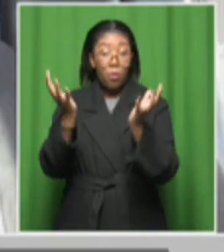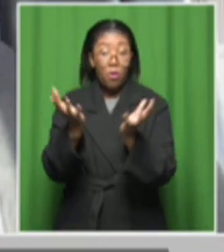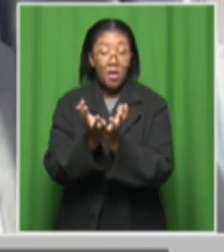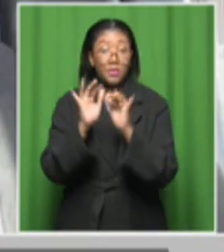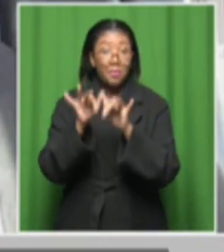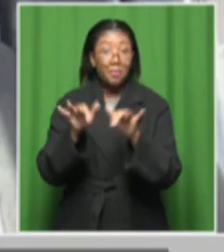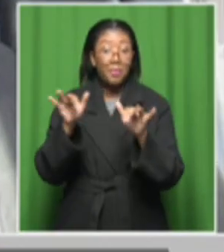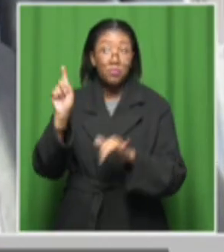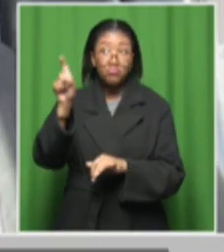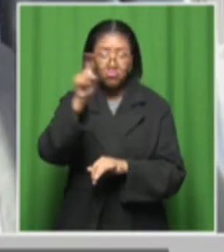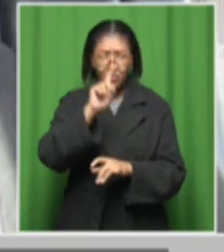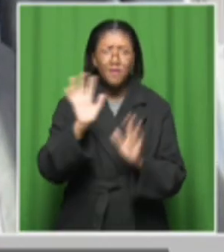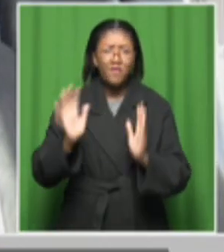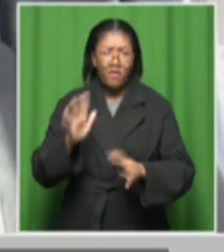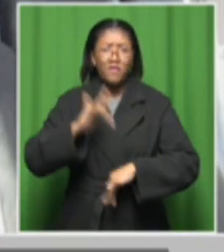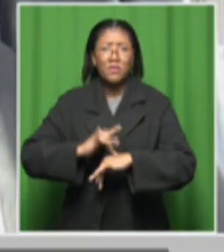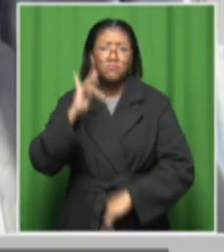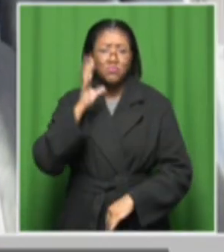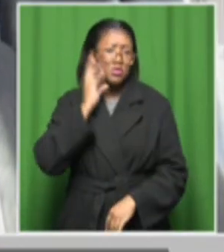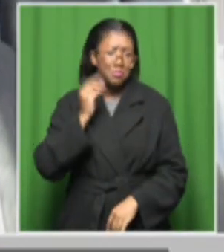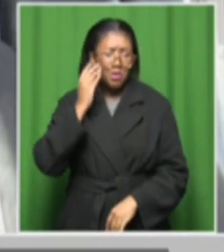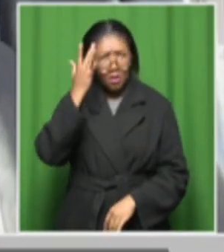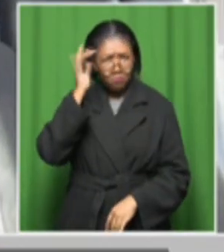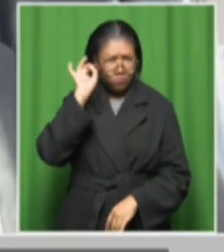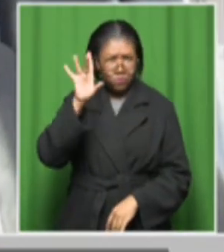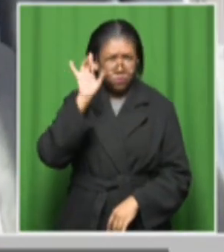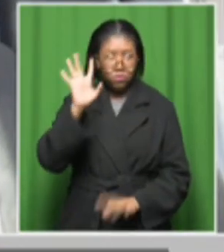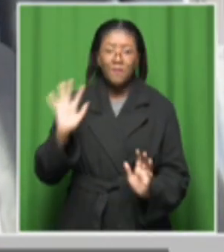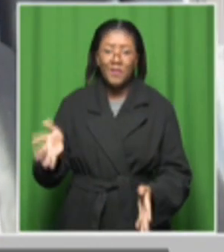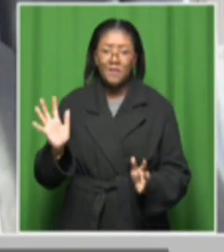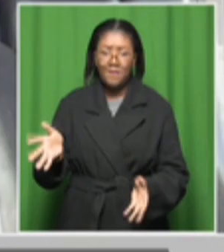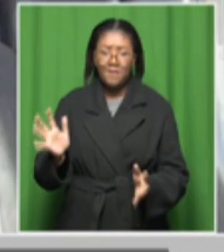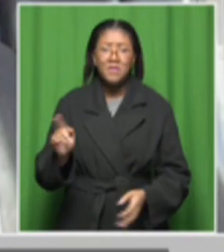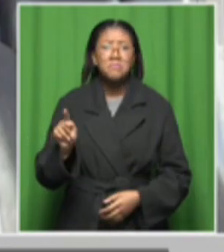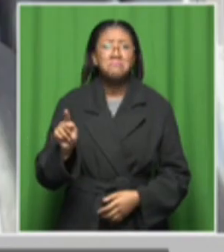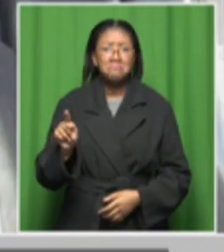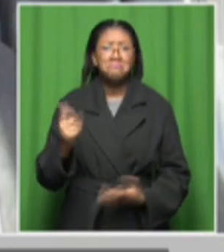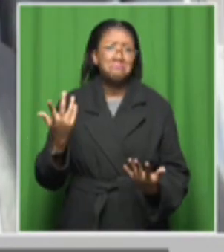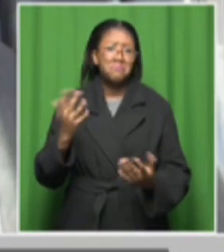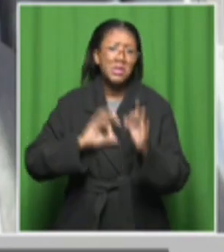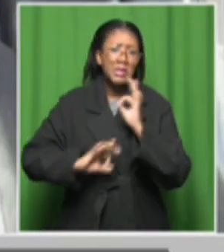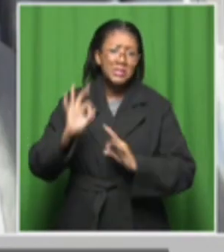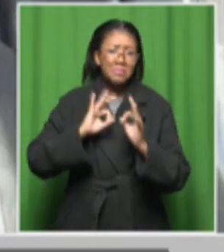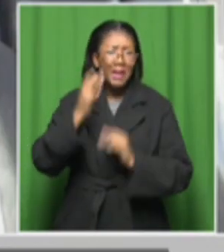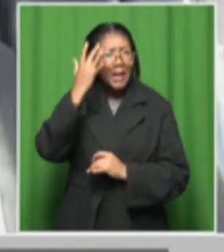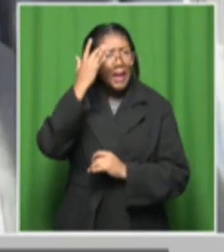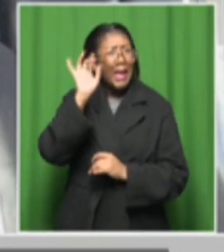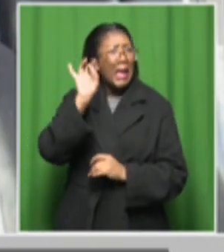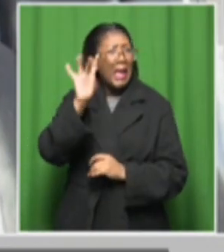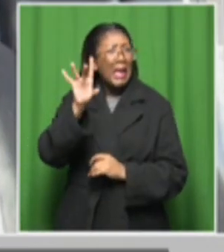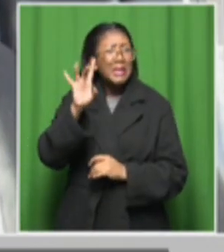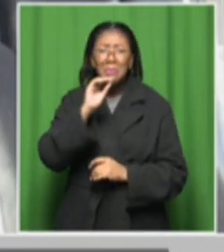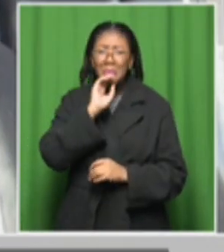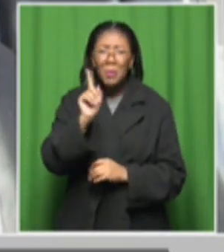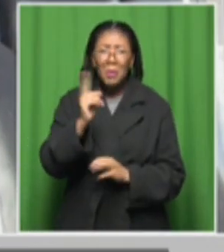some point in their lives suffered from a headache. It's a fair assumption to make at this point. And I wonder if you could really just define that phenomenon for us as we